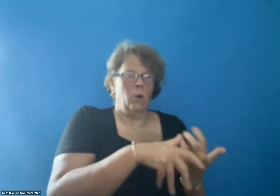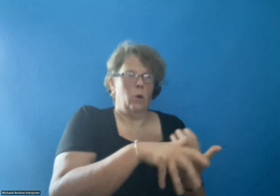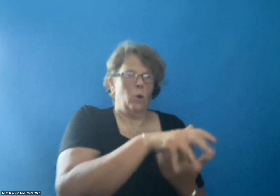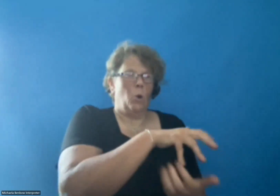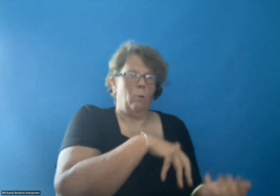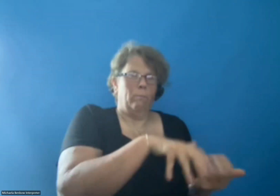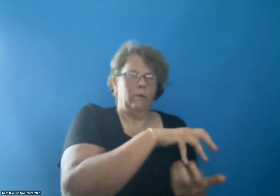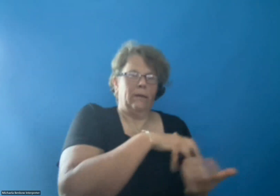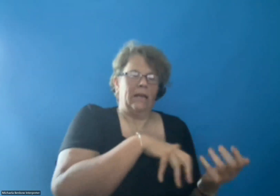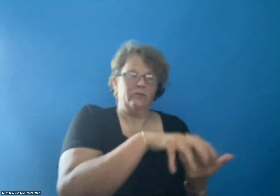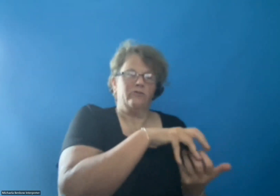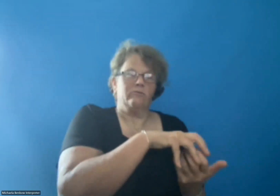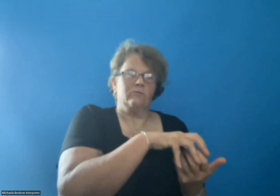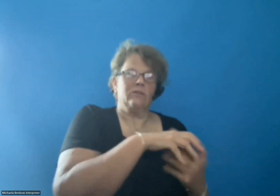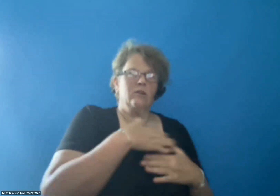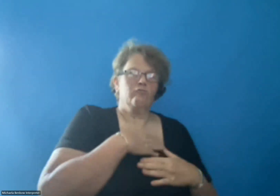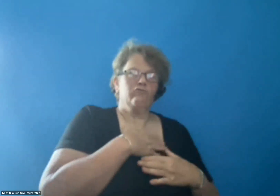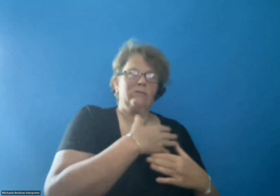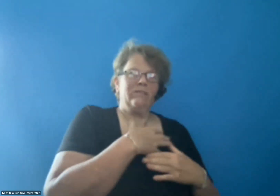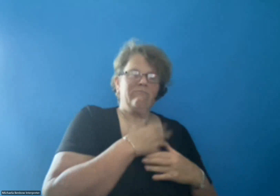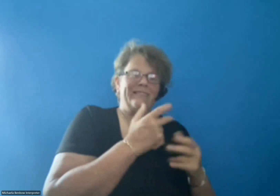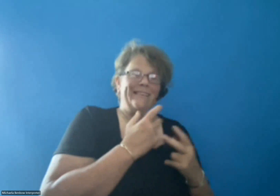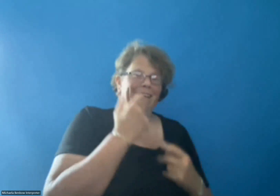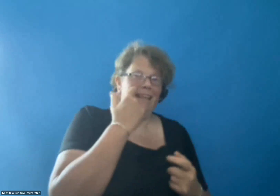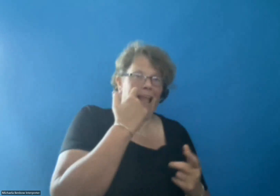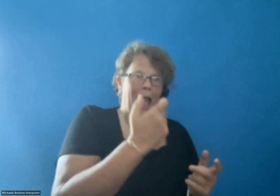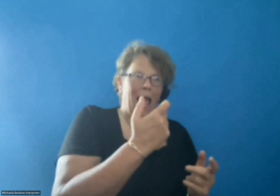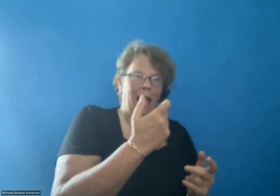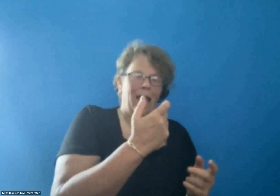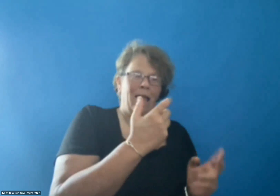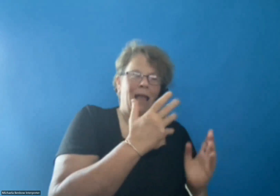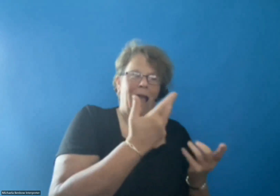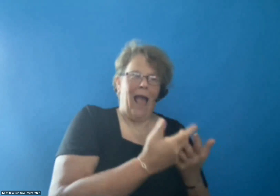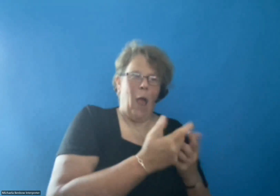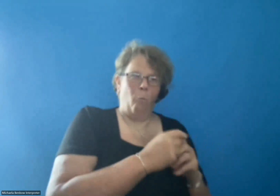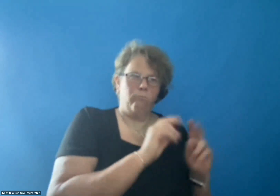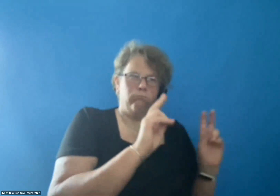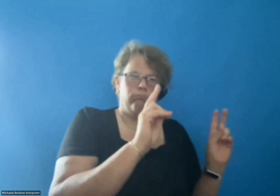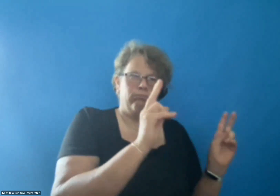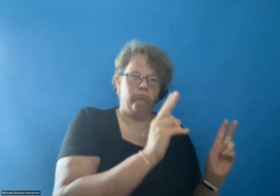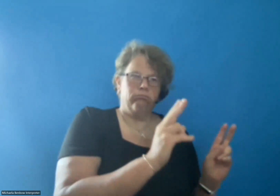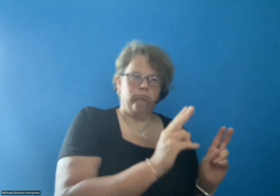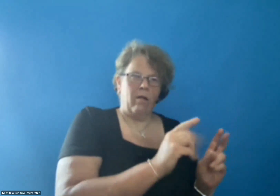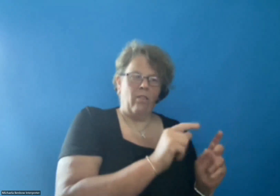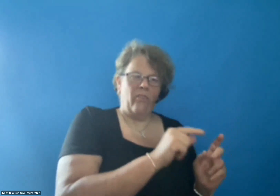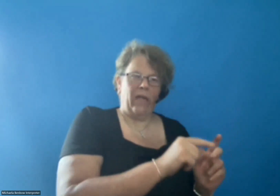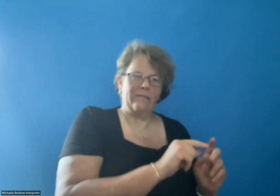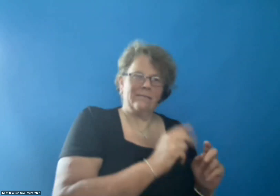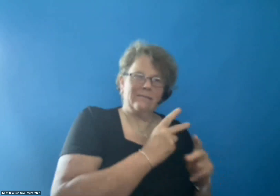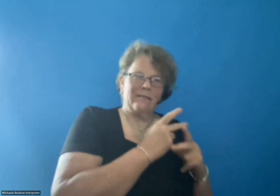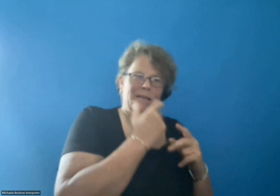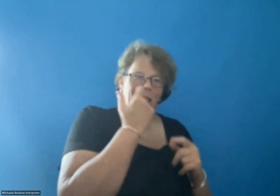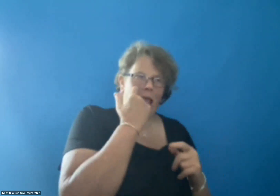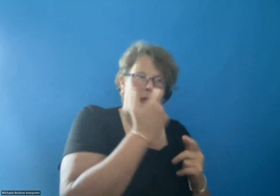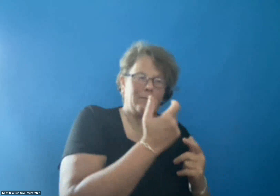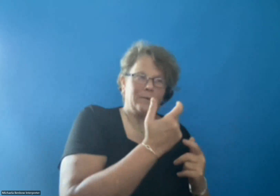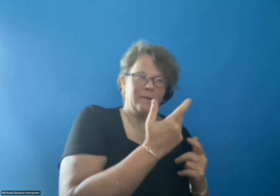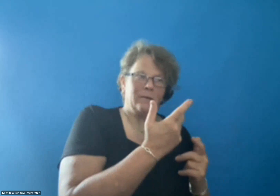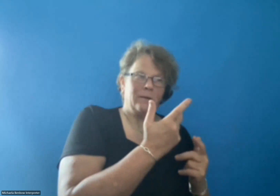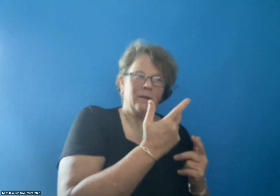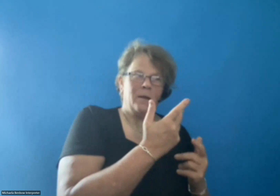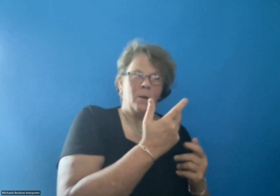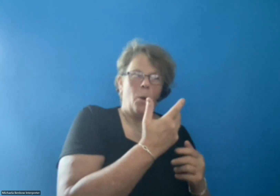respiratory care. So to what extent do we slow down that care, perhaps absorb people having to wait